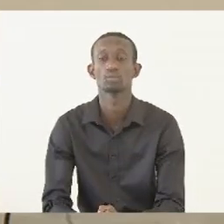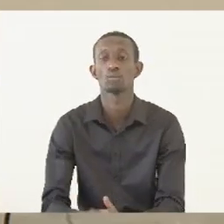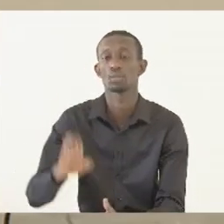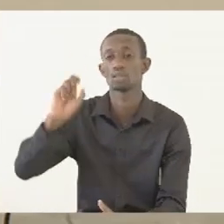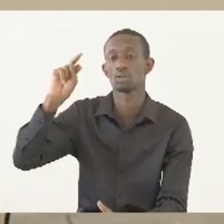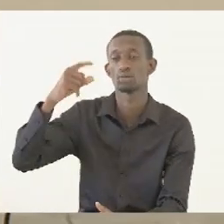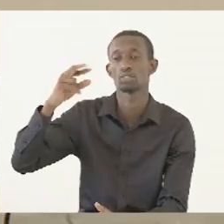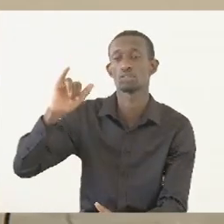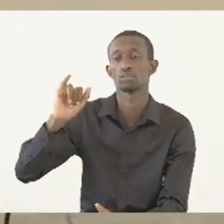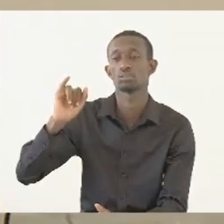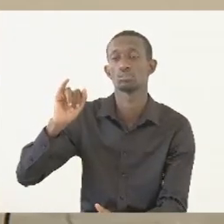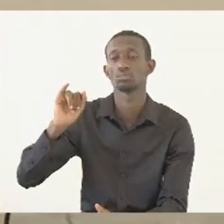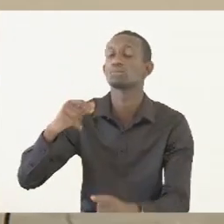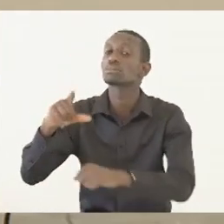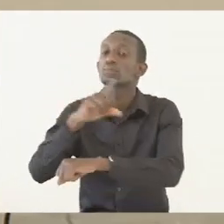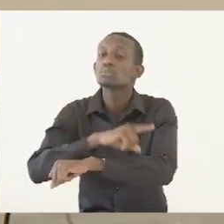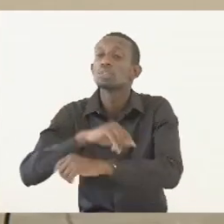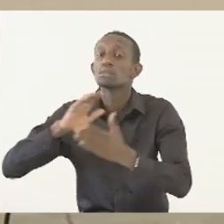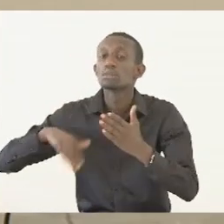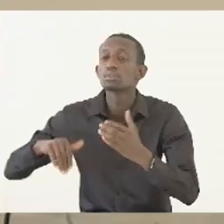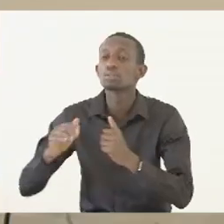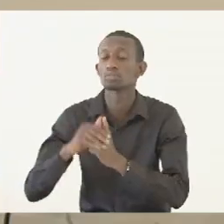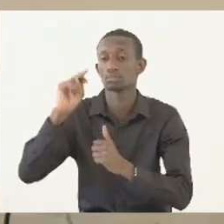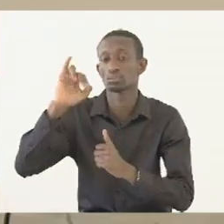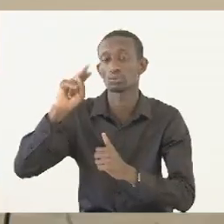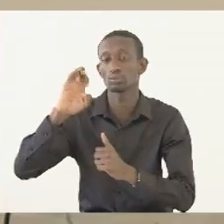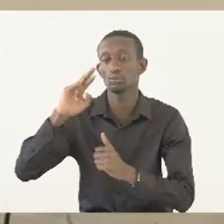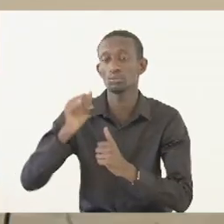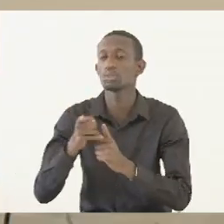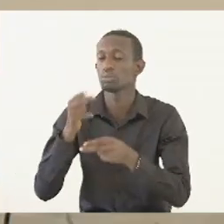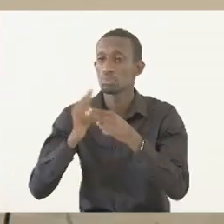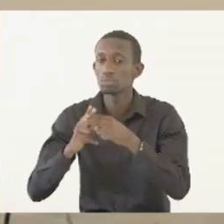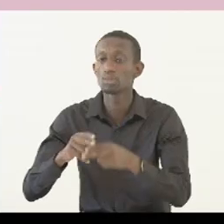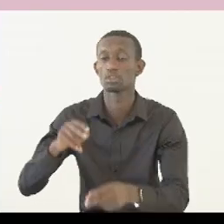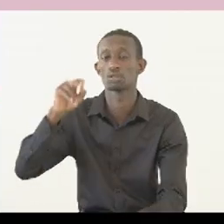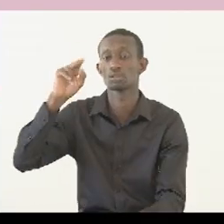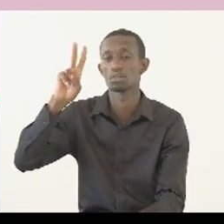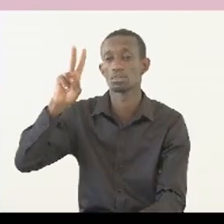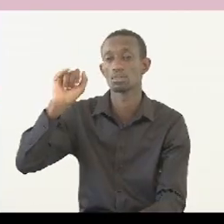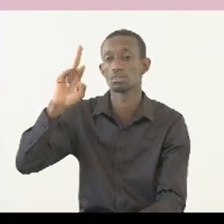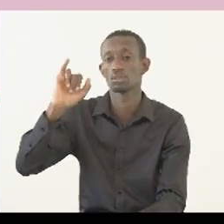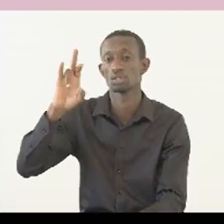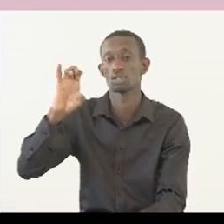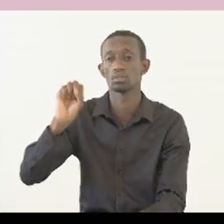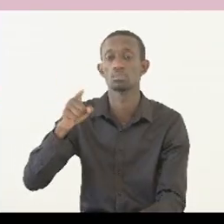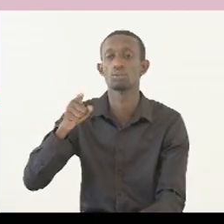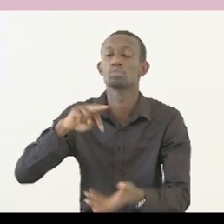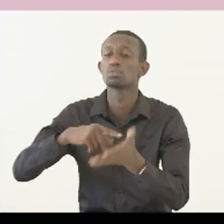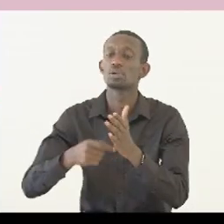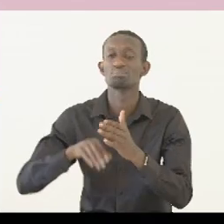energy level or the last shell, we call that valence electrons. So valence means